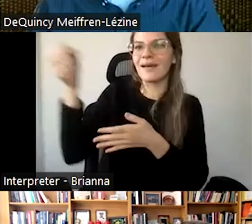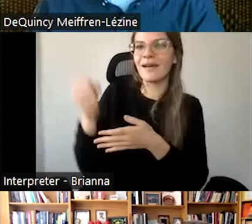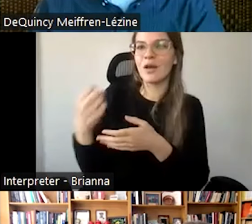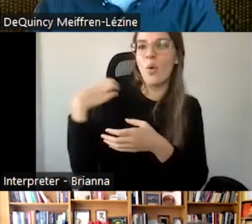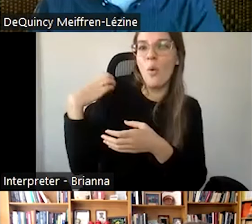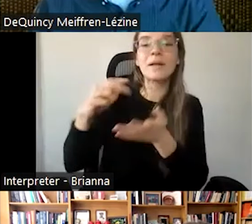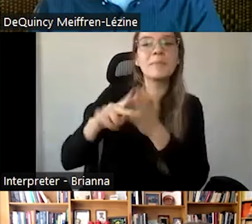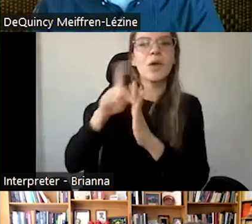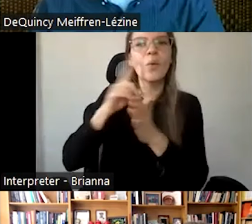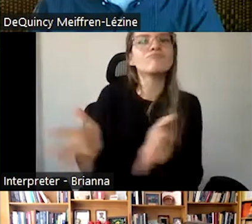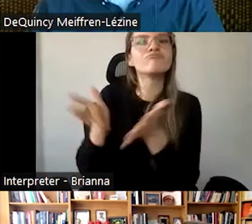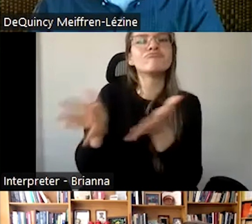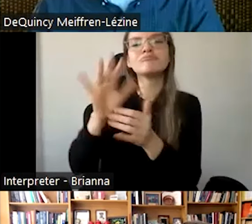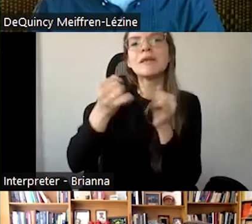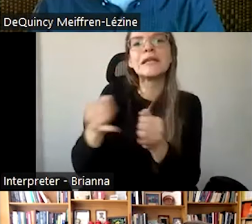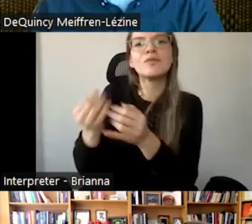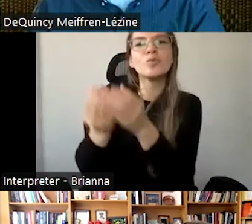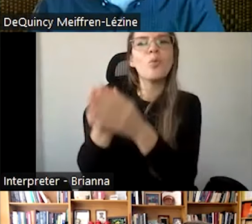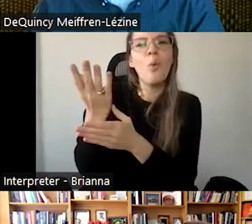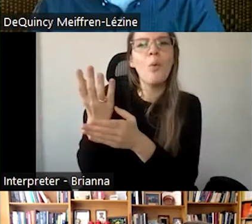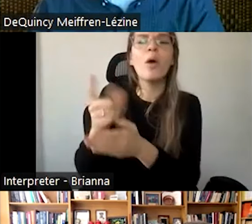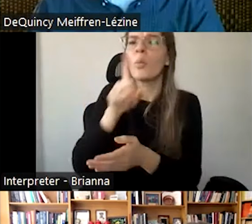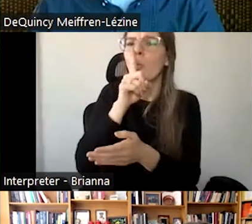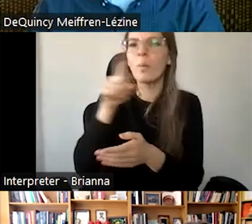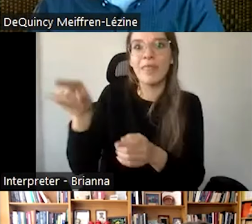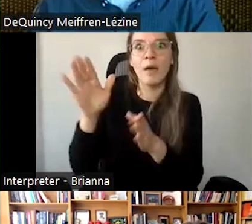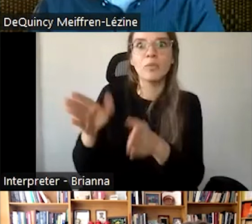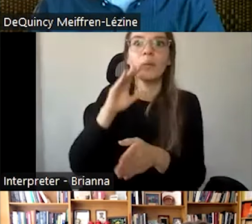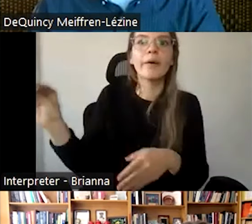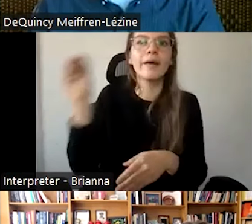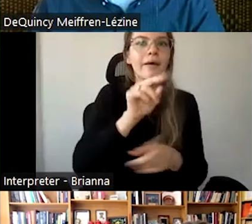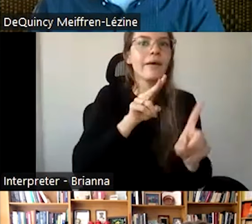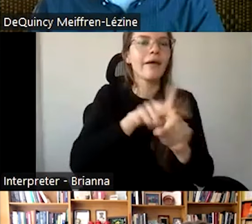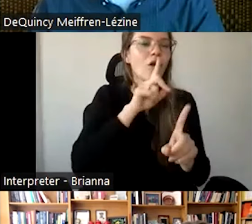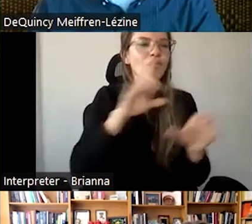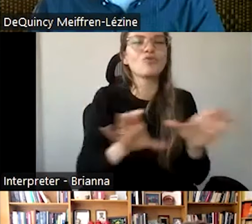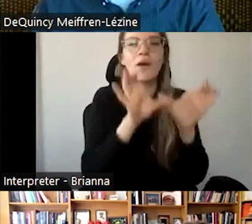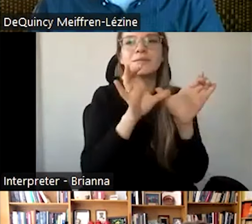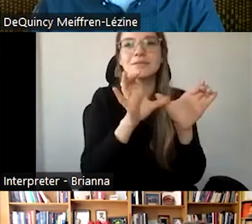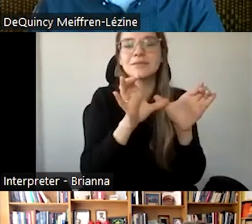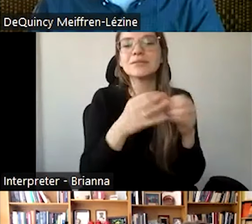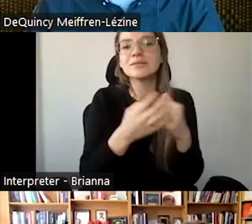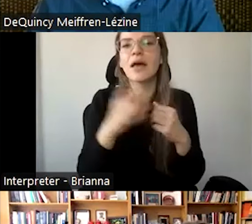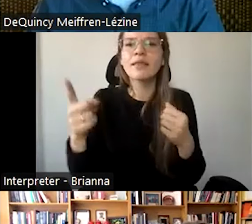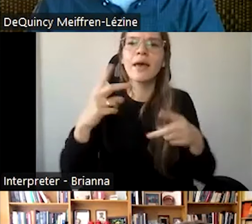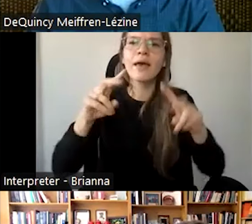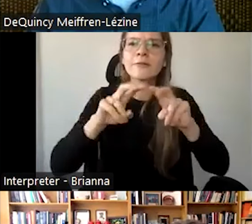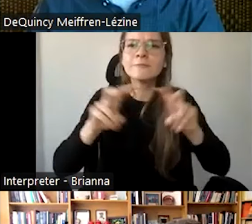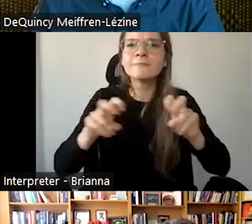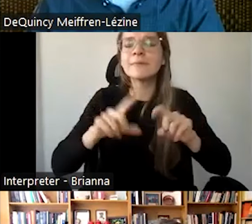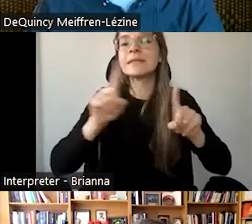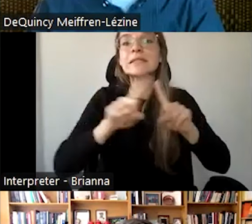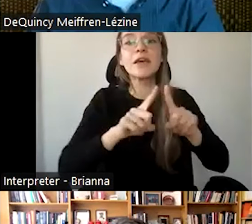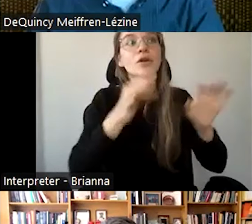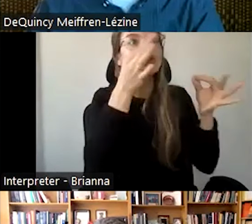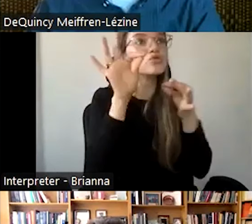individual growth, even though it's not somebody who could be on the crisis side. And when they are exploring those possible distractions or